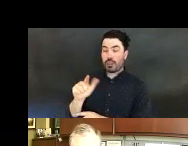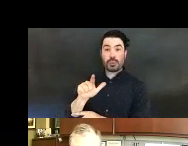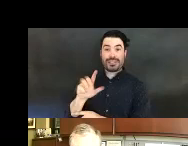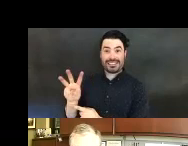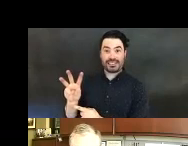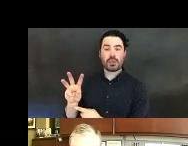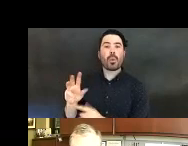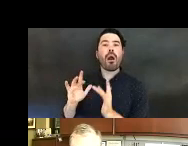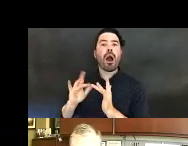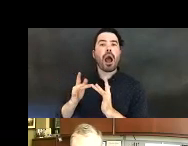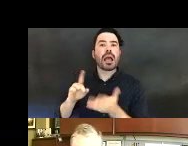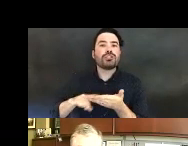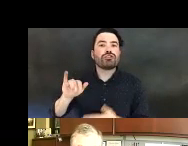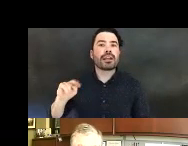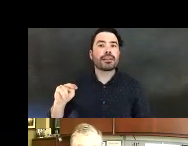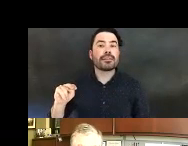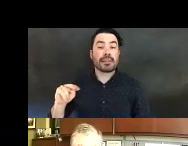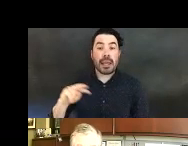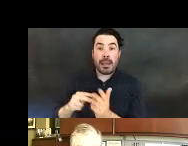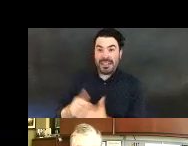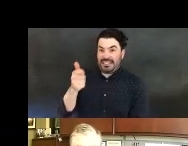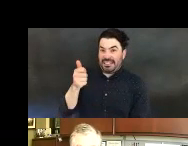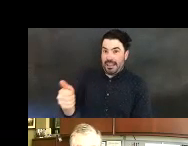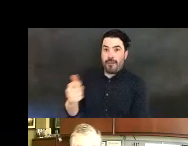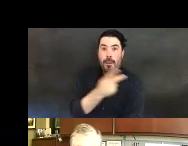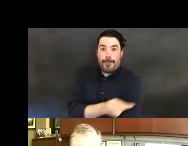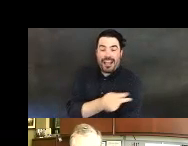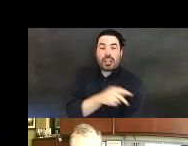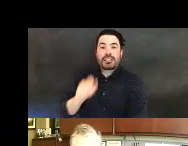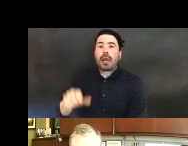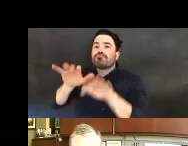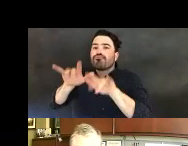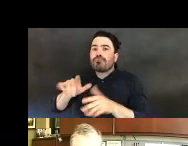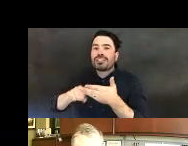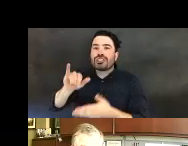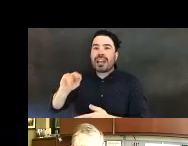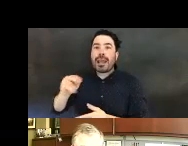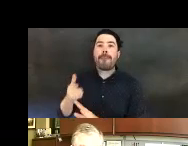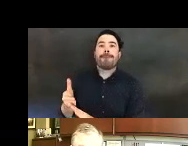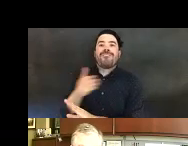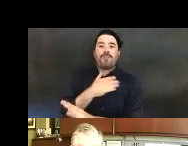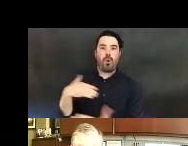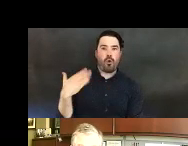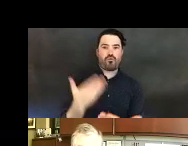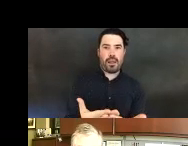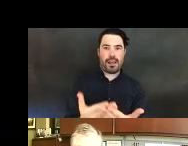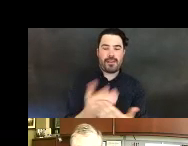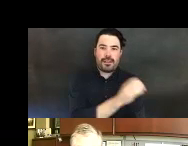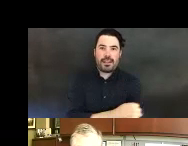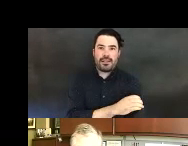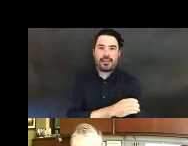which will allow patients to do their check-in activities prior to coming to the clinic. This function, called Hello